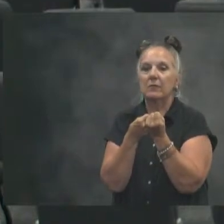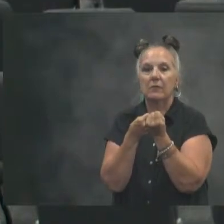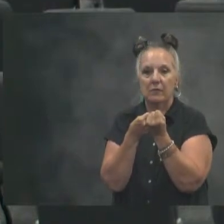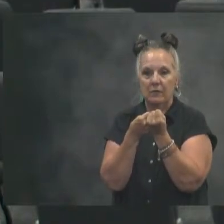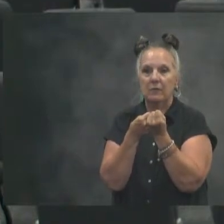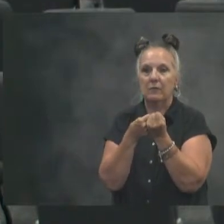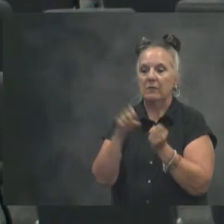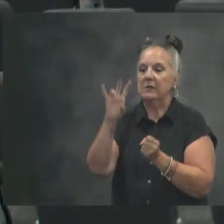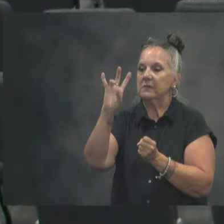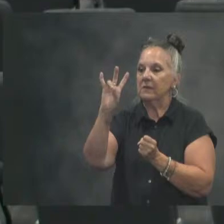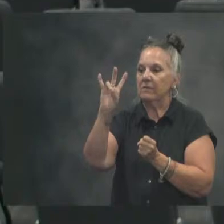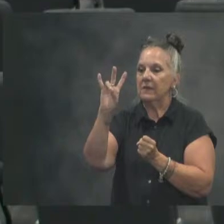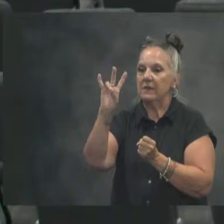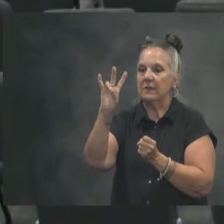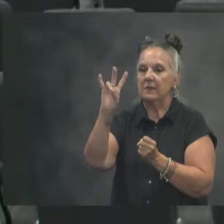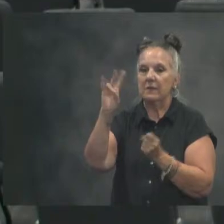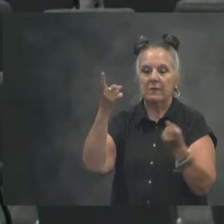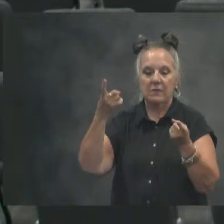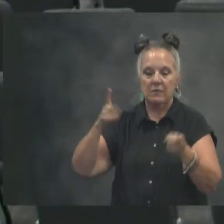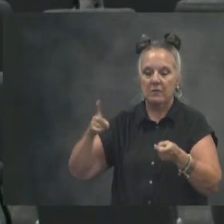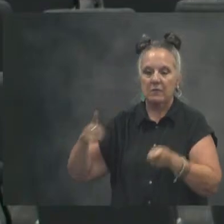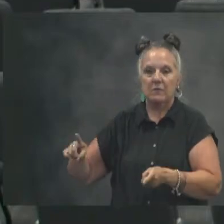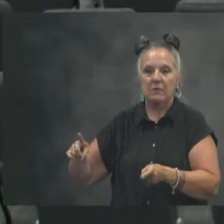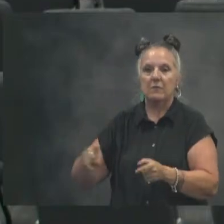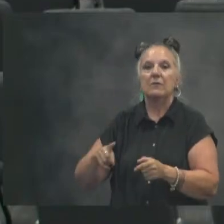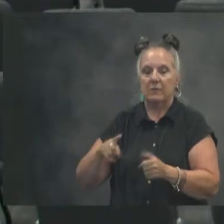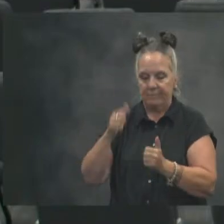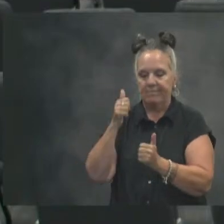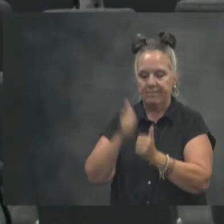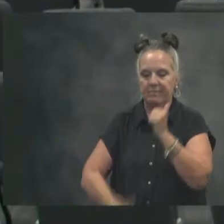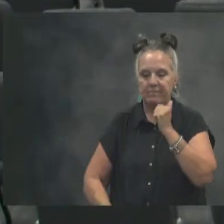7 affirmative. Student member concurs.